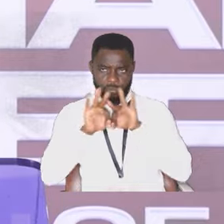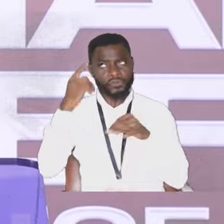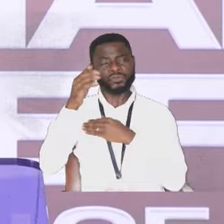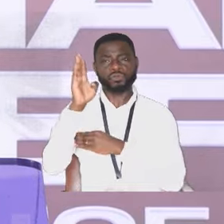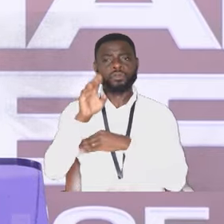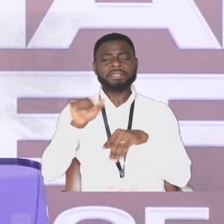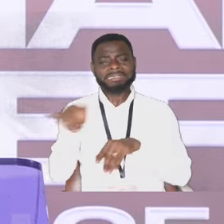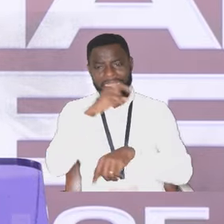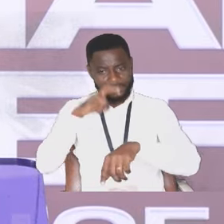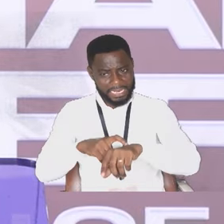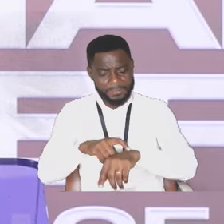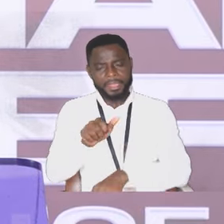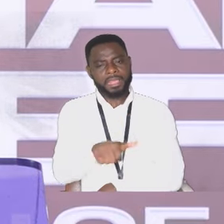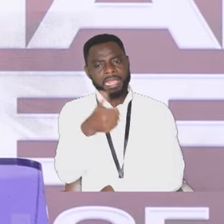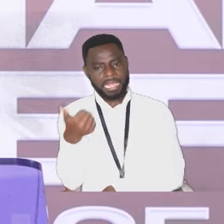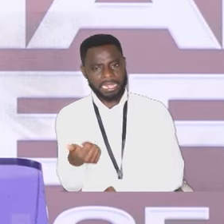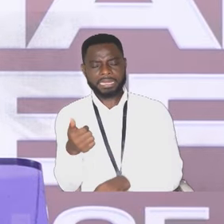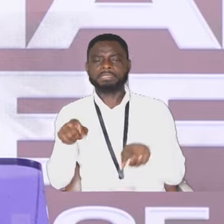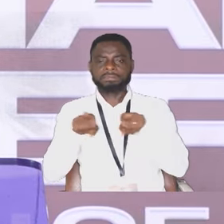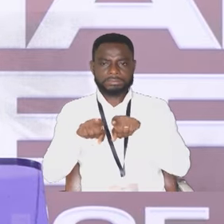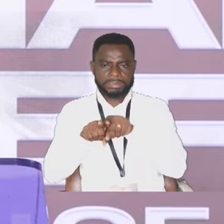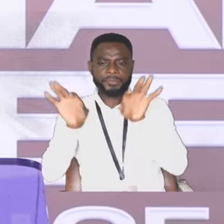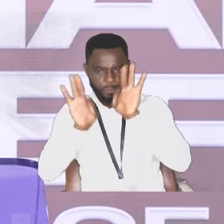same time, others also value